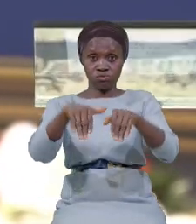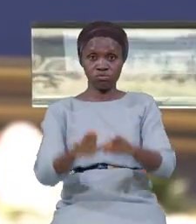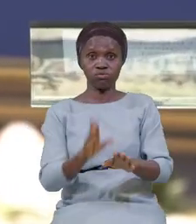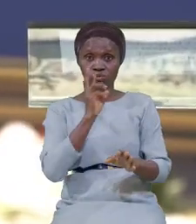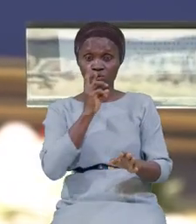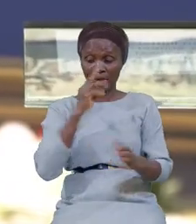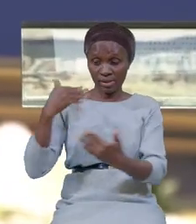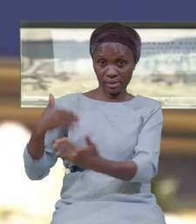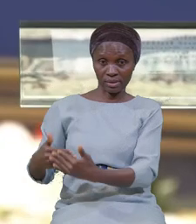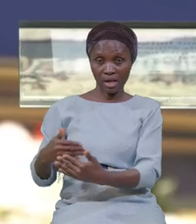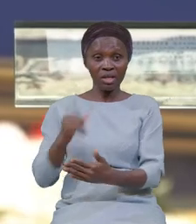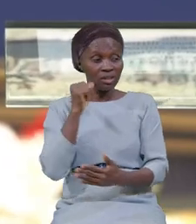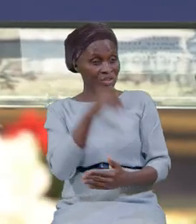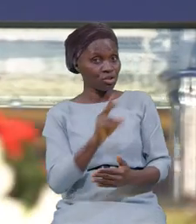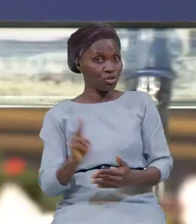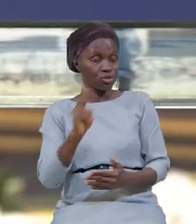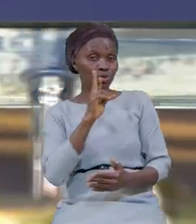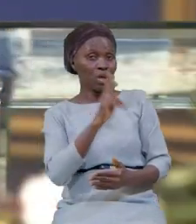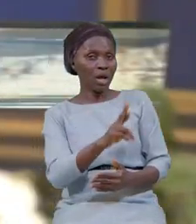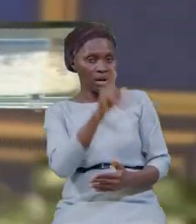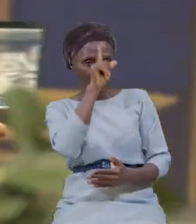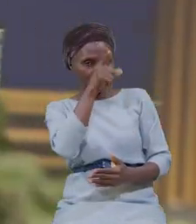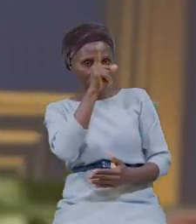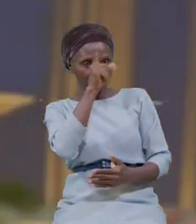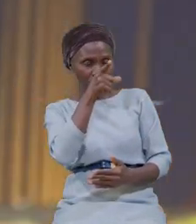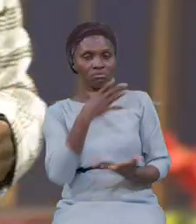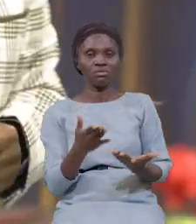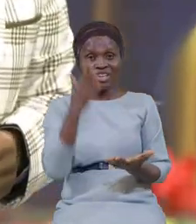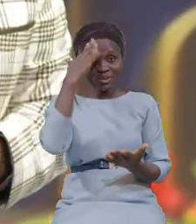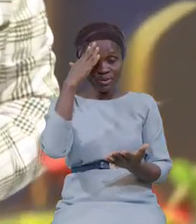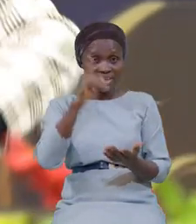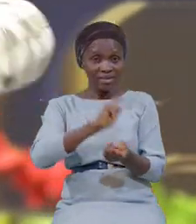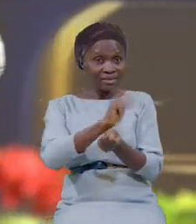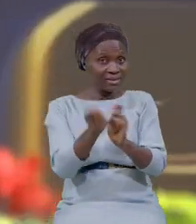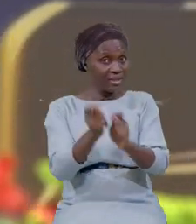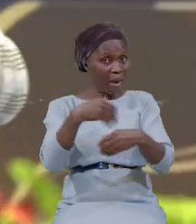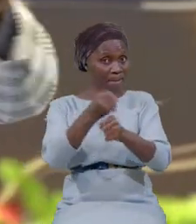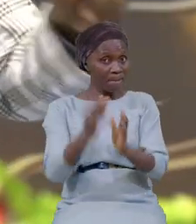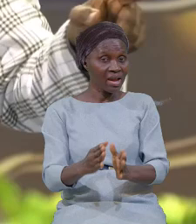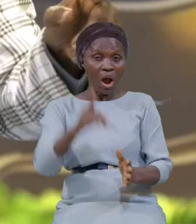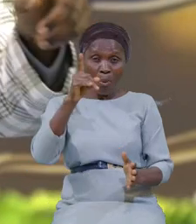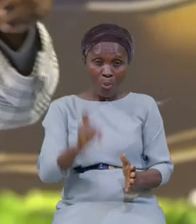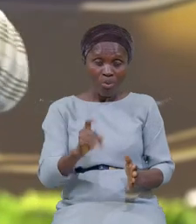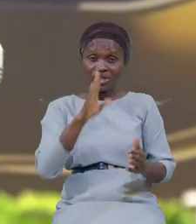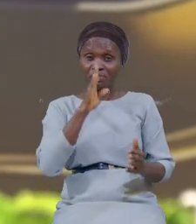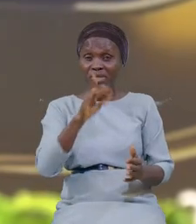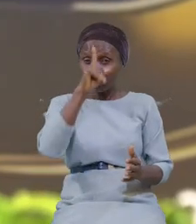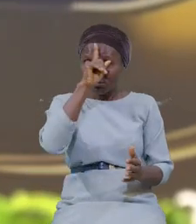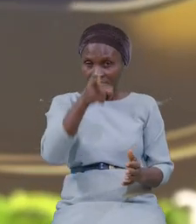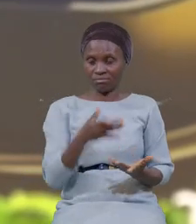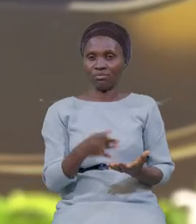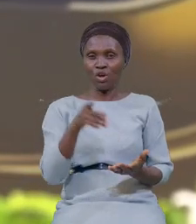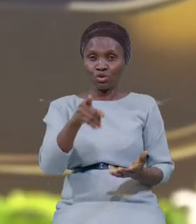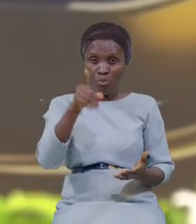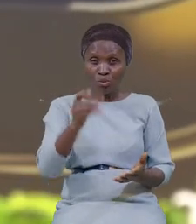used her intelligence. You know, change makers must be intelligent. We must know what to do, when